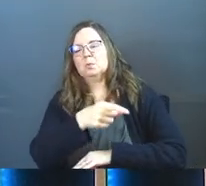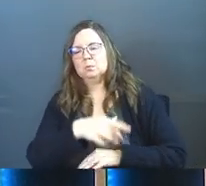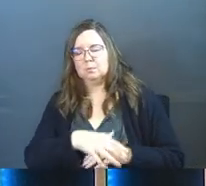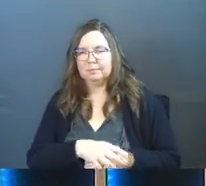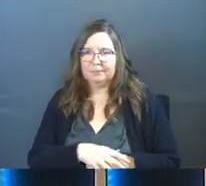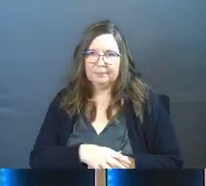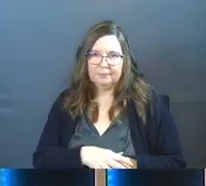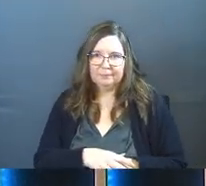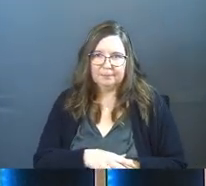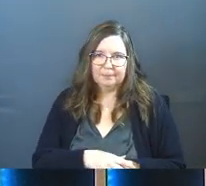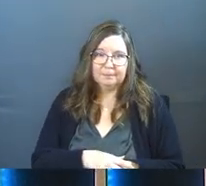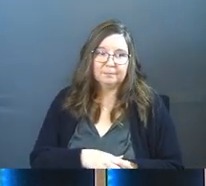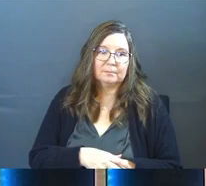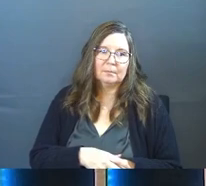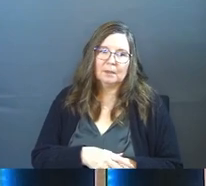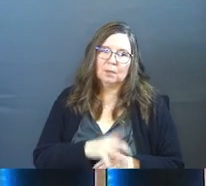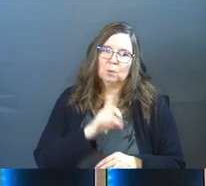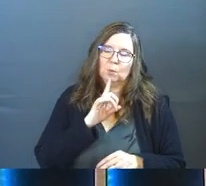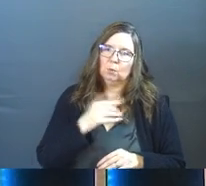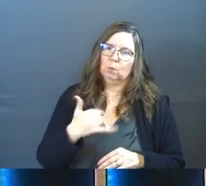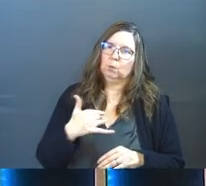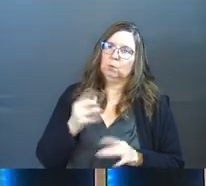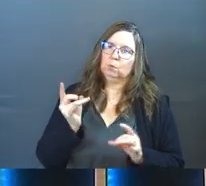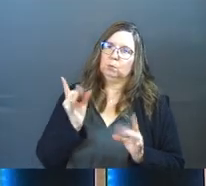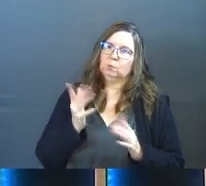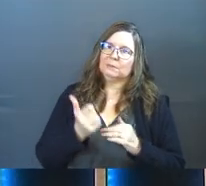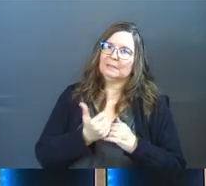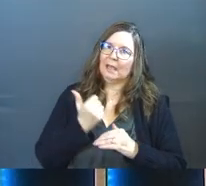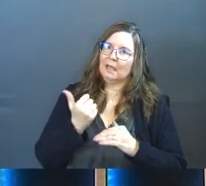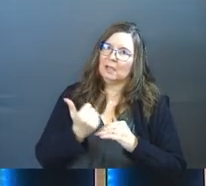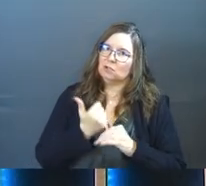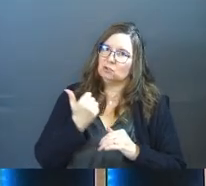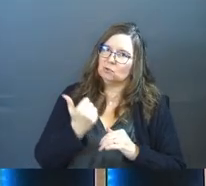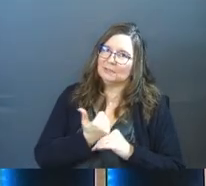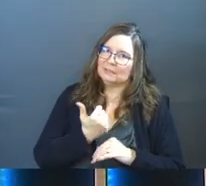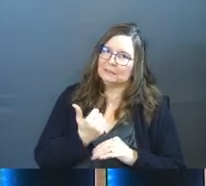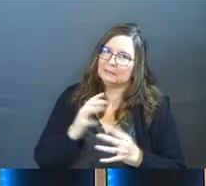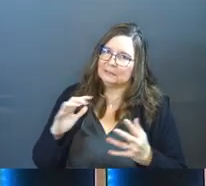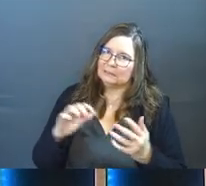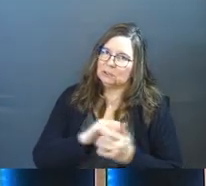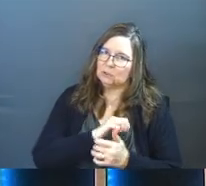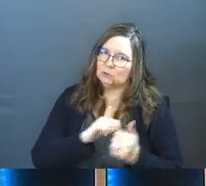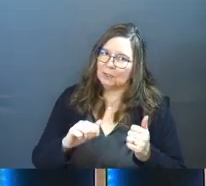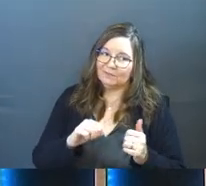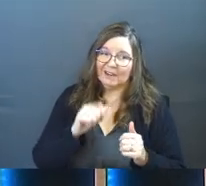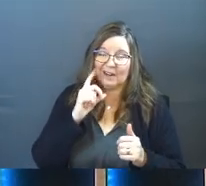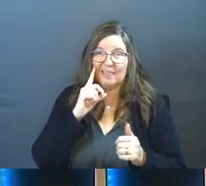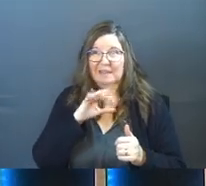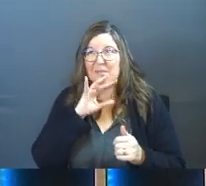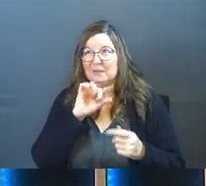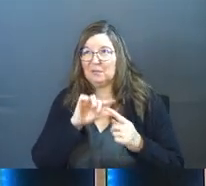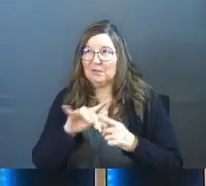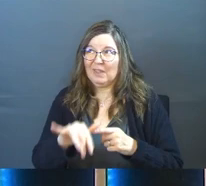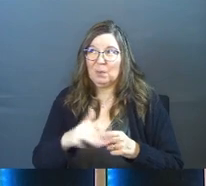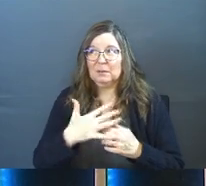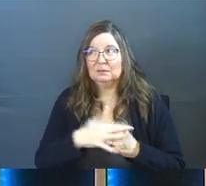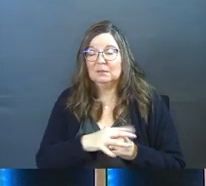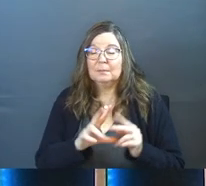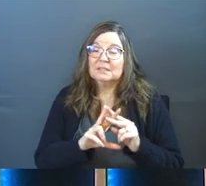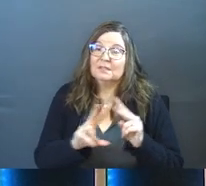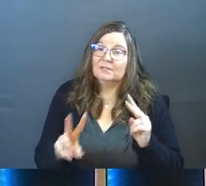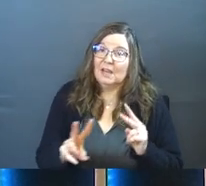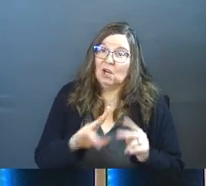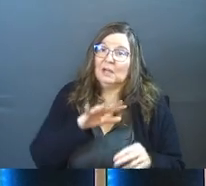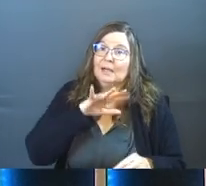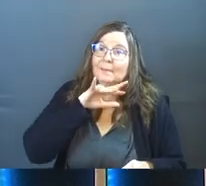it. And it's super dangerous and very destructive and very messy. I don't think messy is the word for that one, but it's